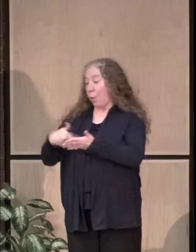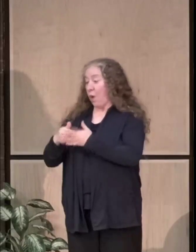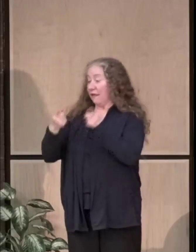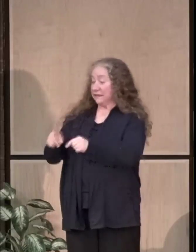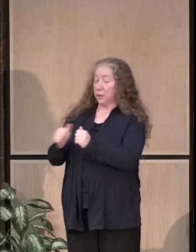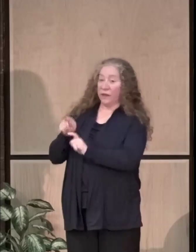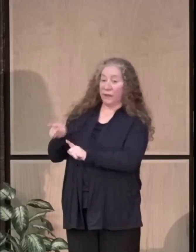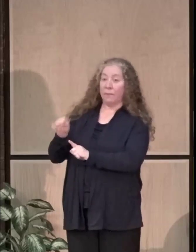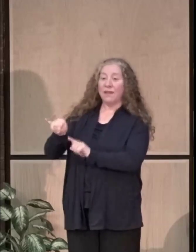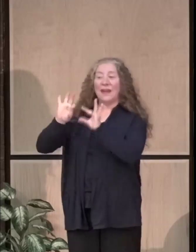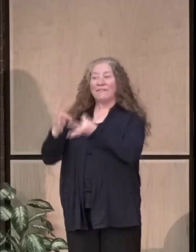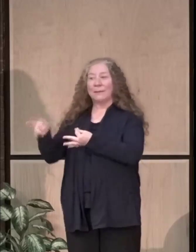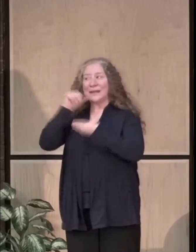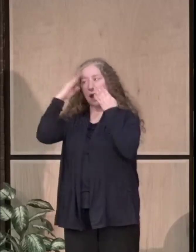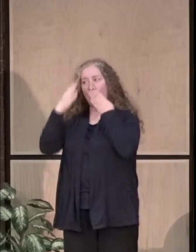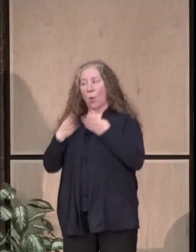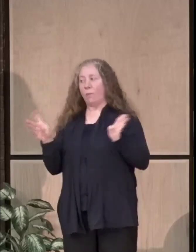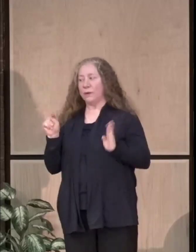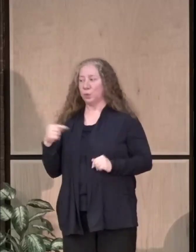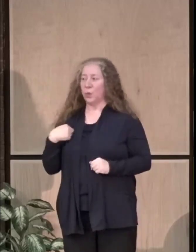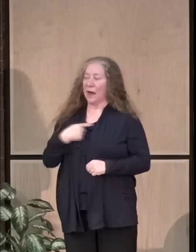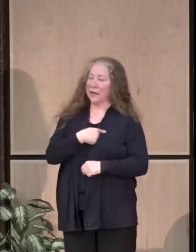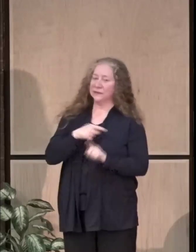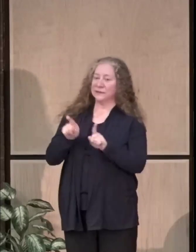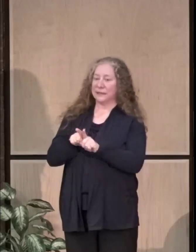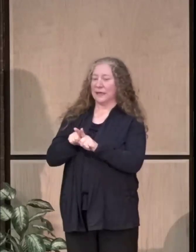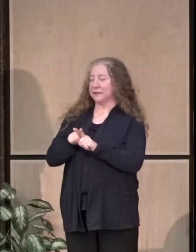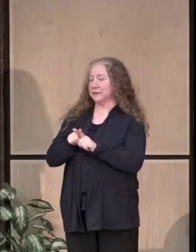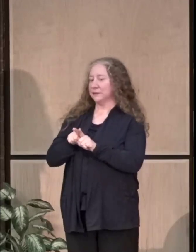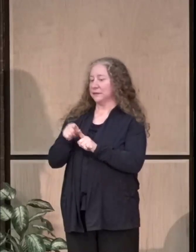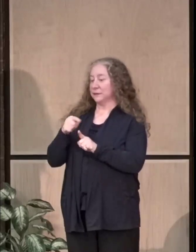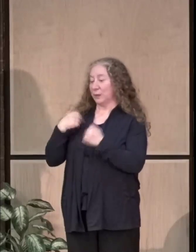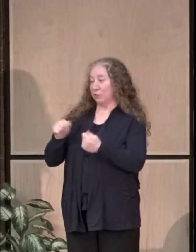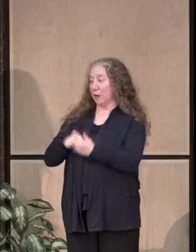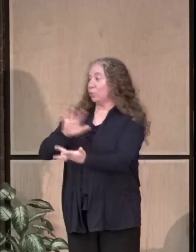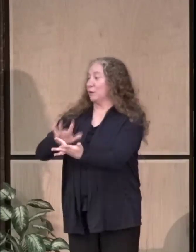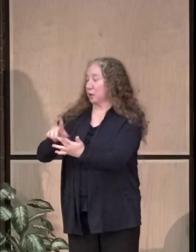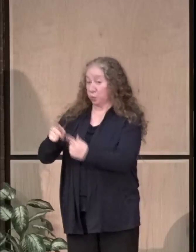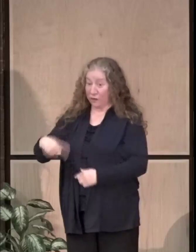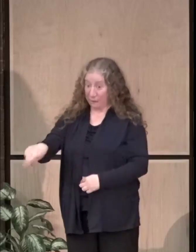the family wasn't as open to us as trying to reach out to them.